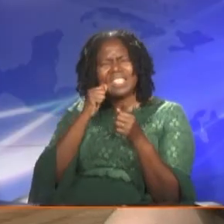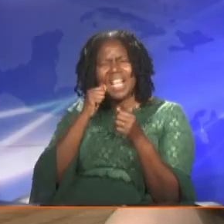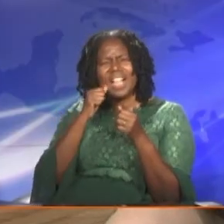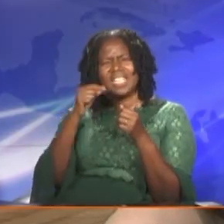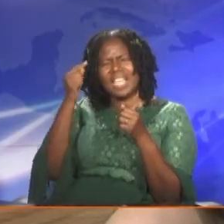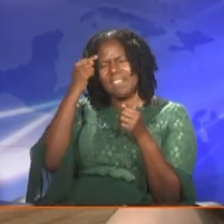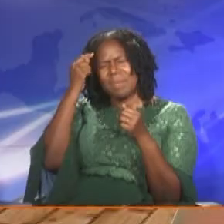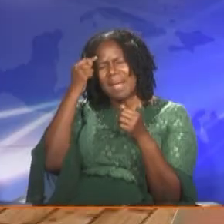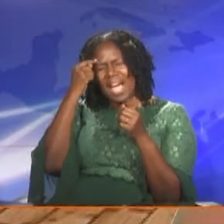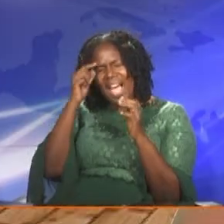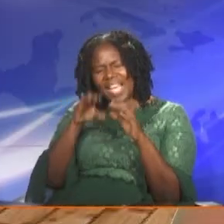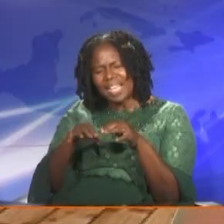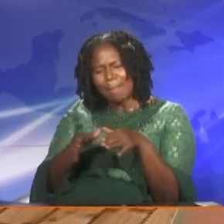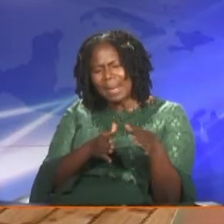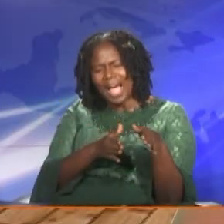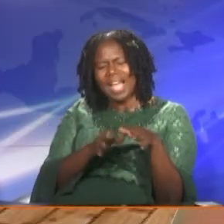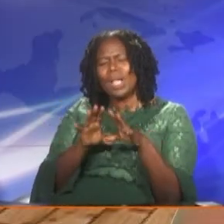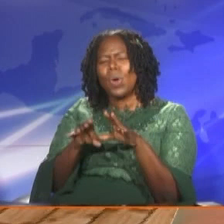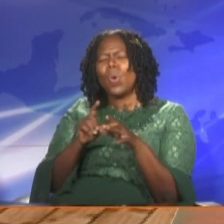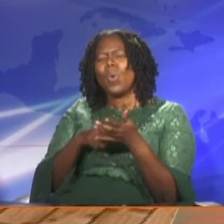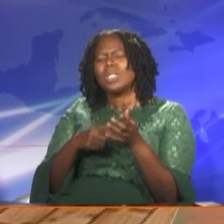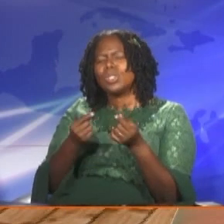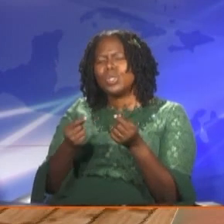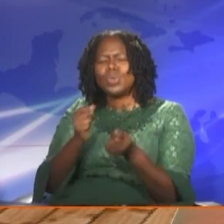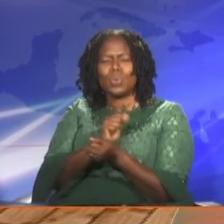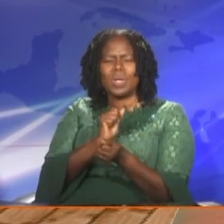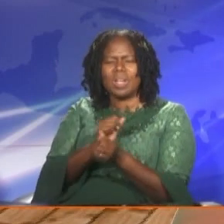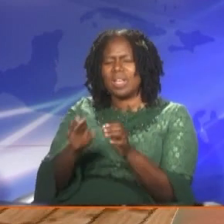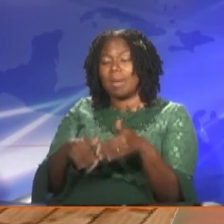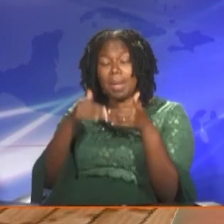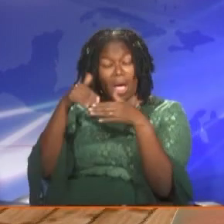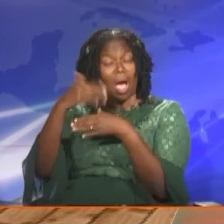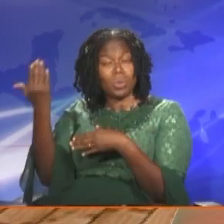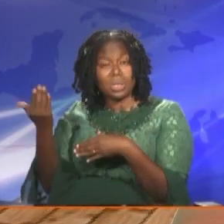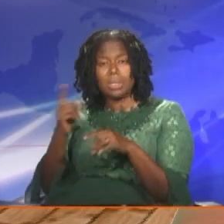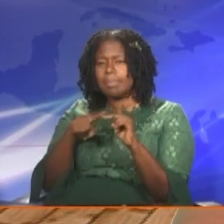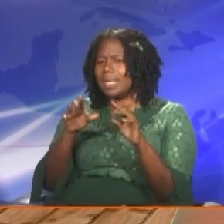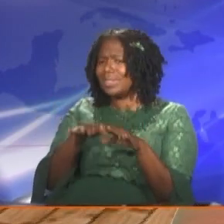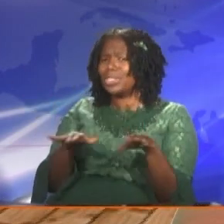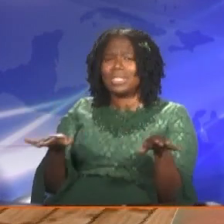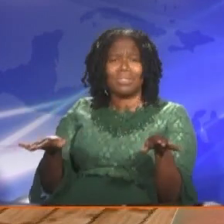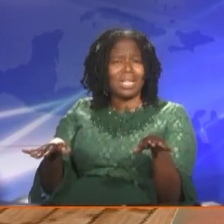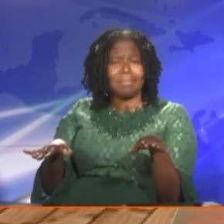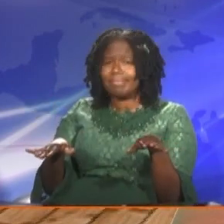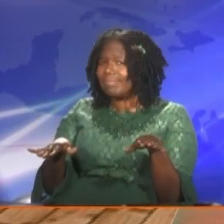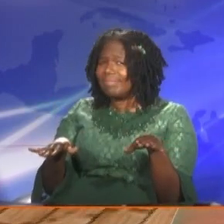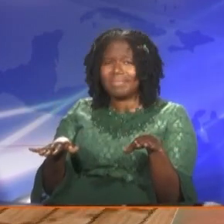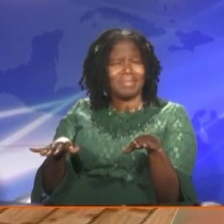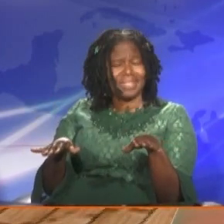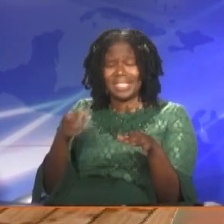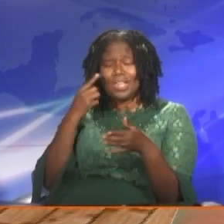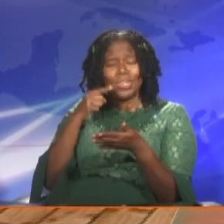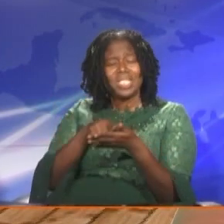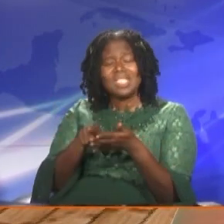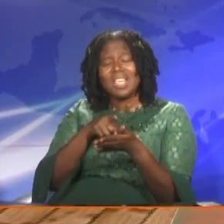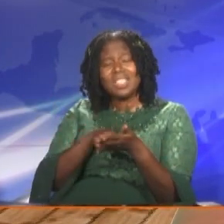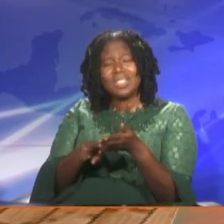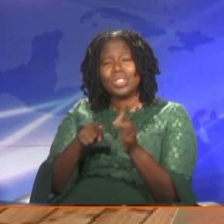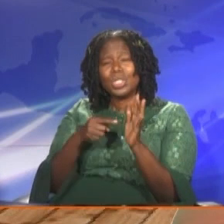so. Children, on the other hand, it is known, and at least research has shown, that